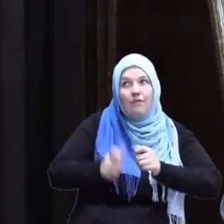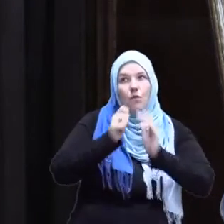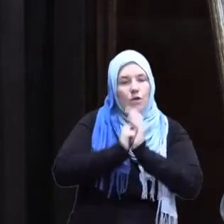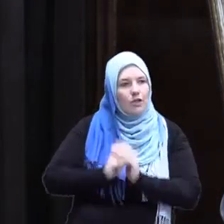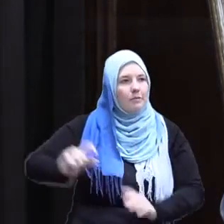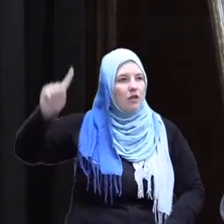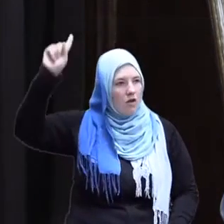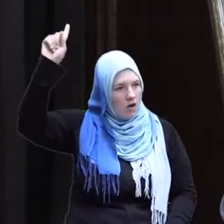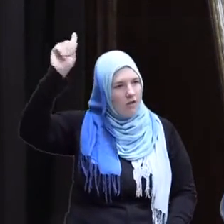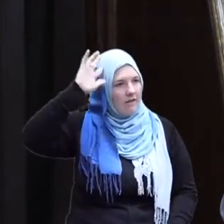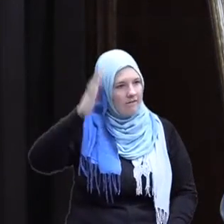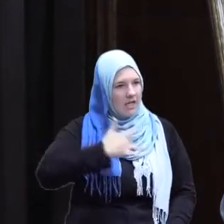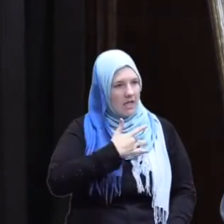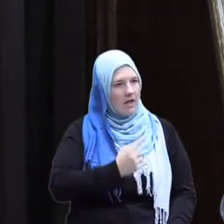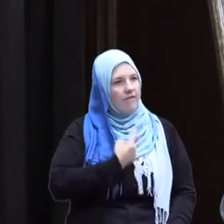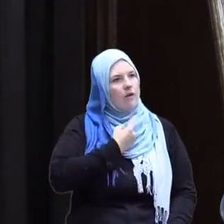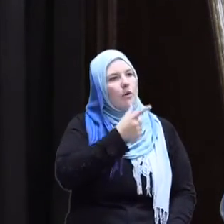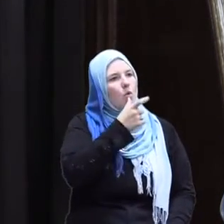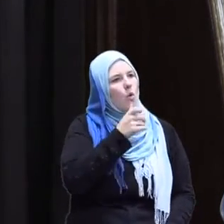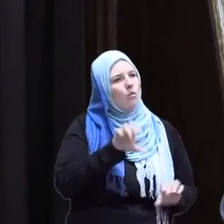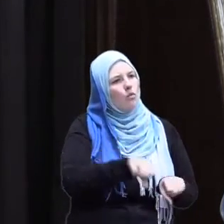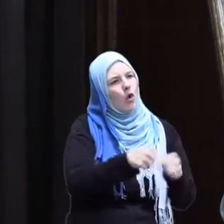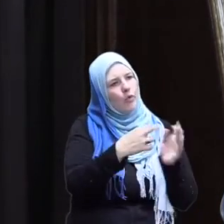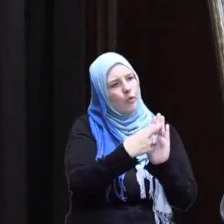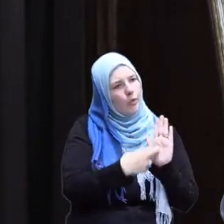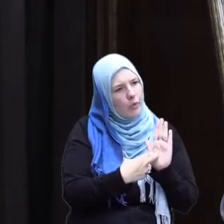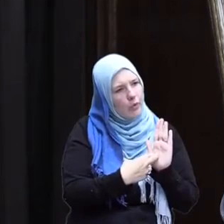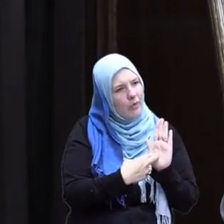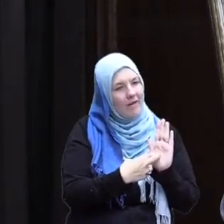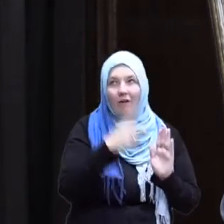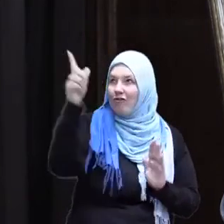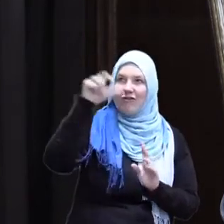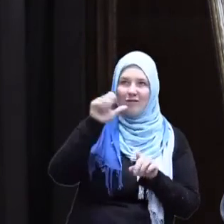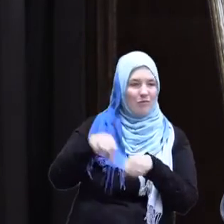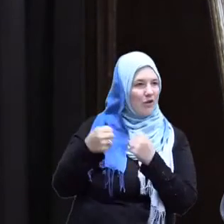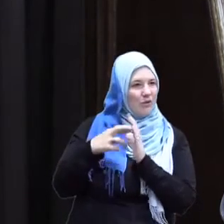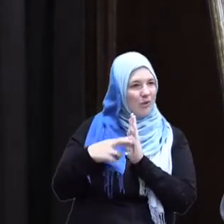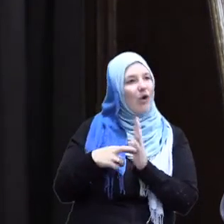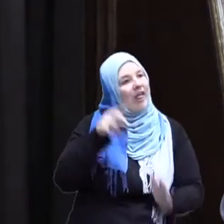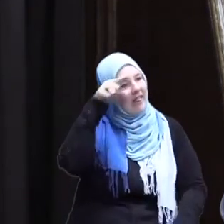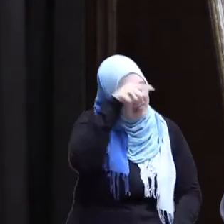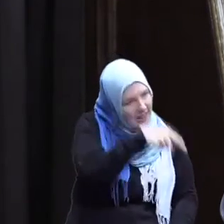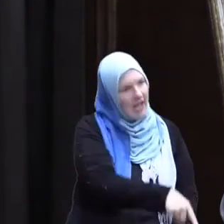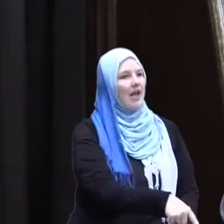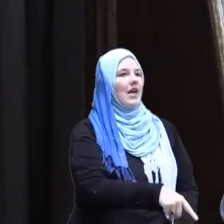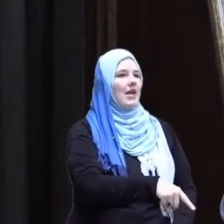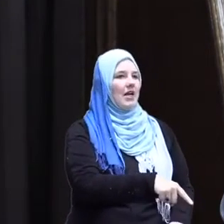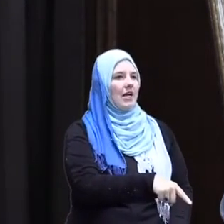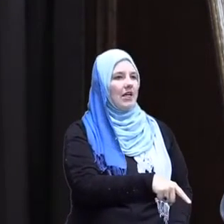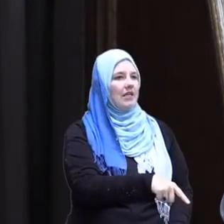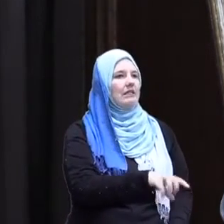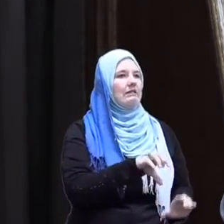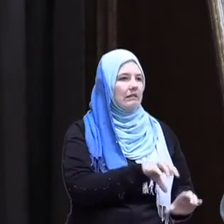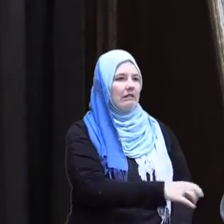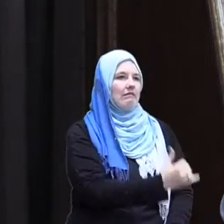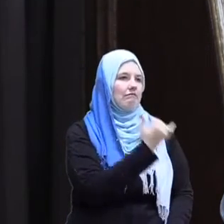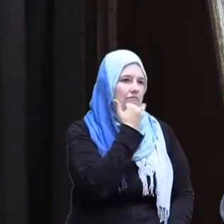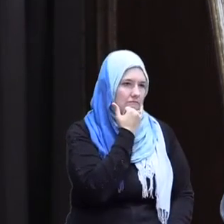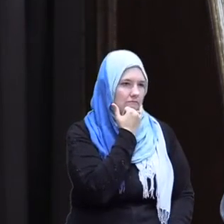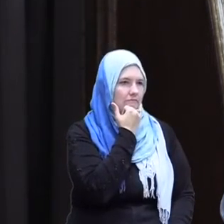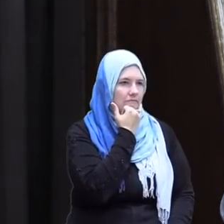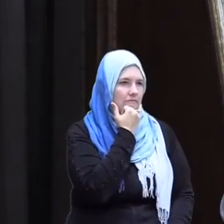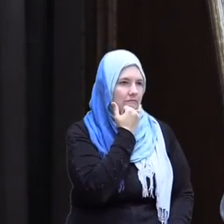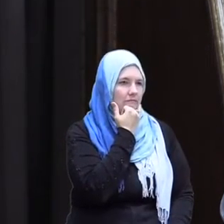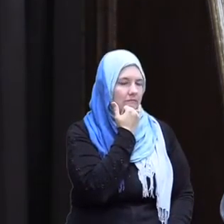offended. But who committed the offense? It's not the word of Allah. It is their action against Allah subhanahu wa